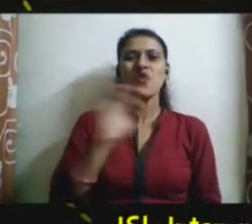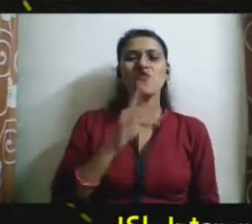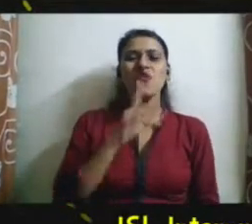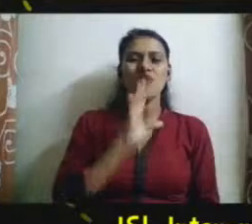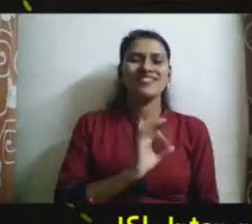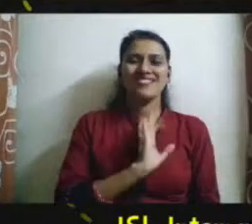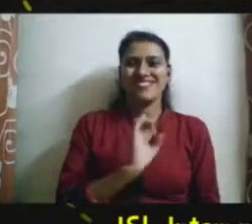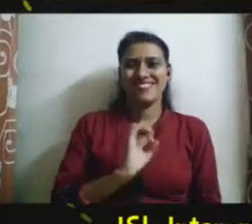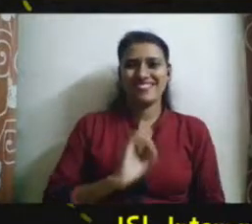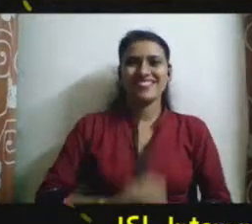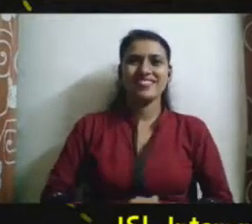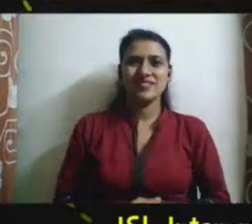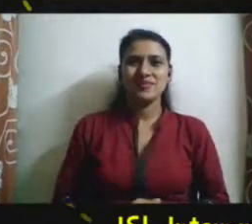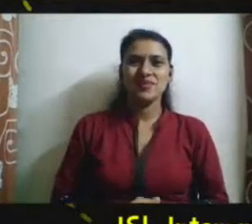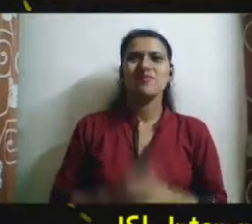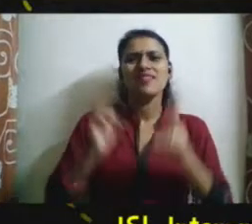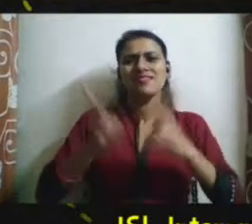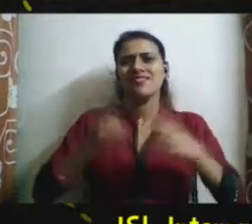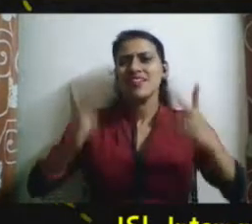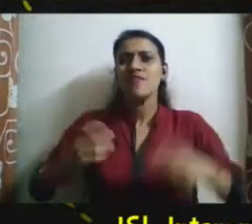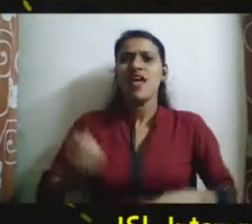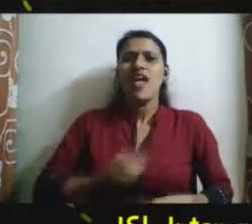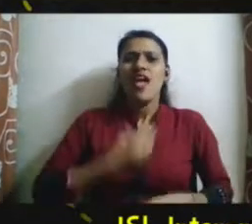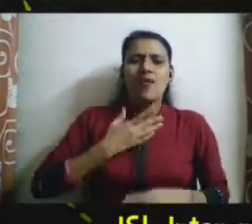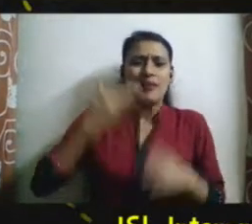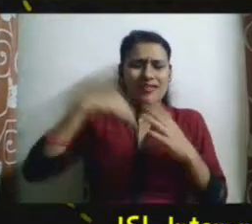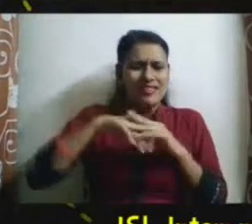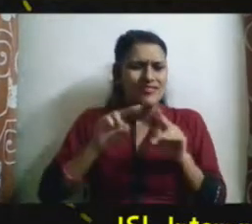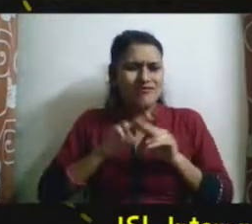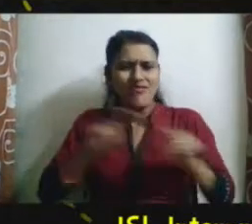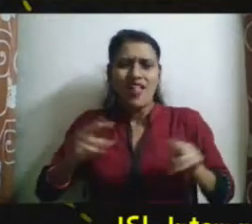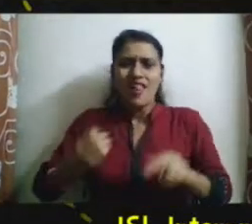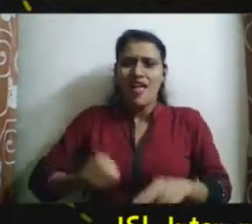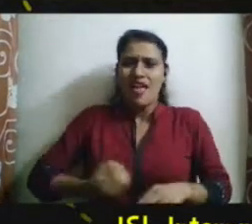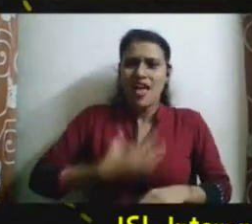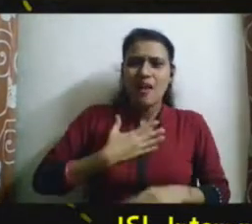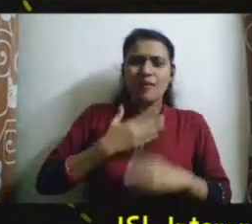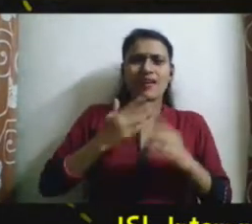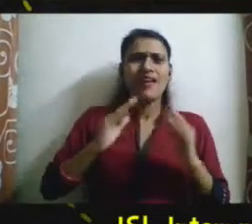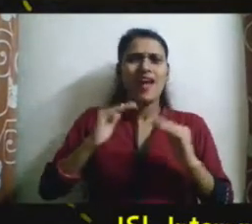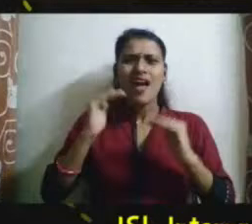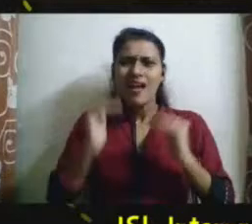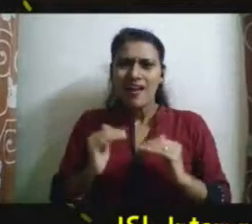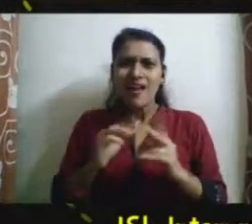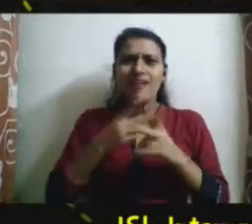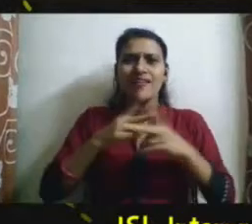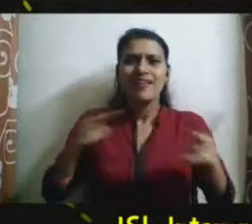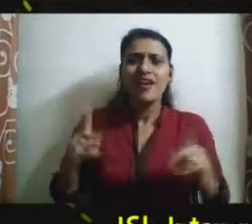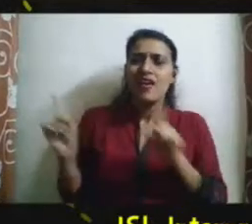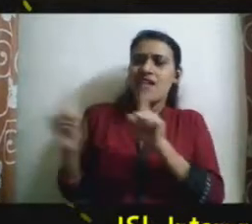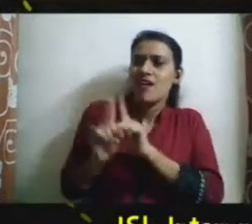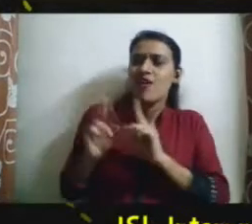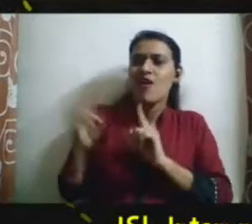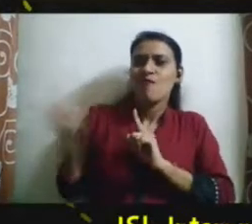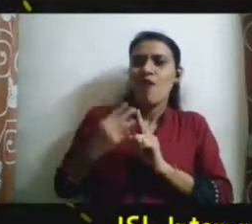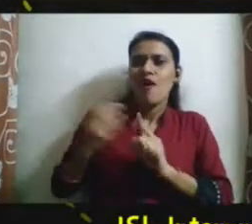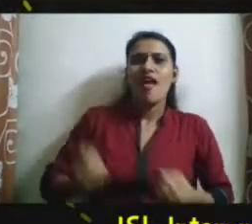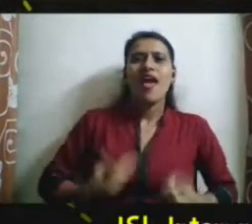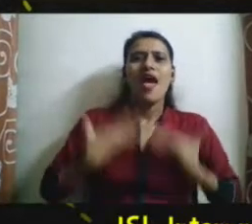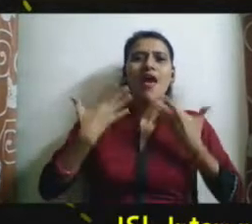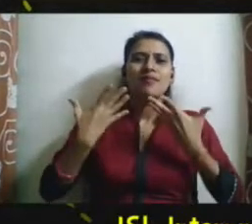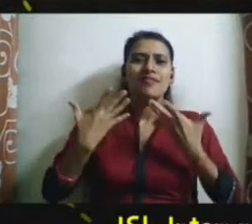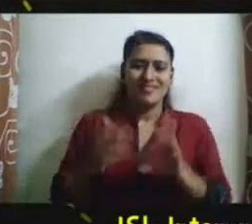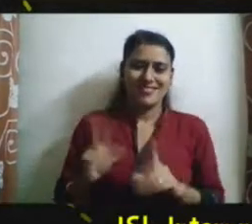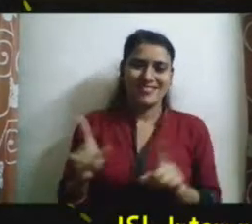can all innovate on different kinds of pleasure. I think expression has a lot to do with it as well. So that's something that we can all take away, of course, from